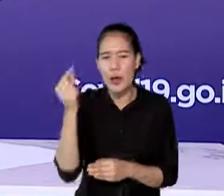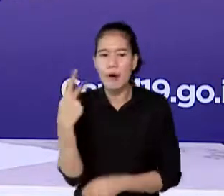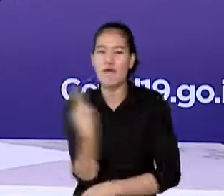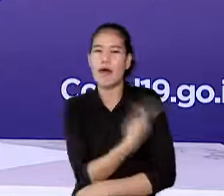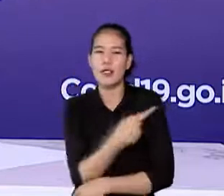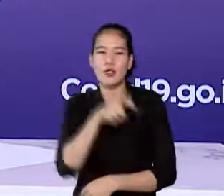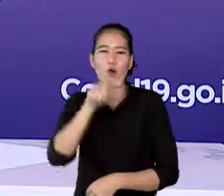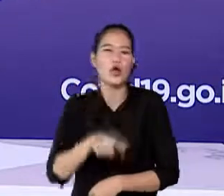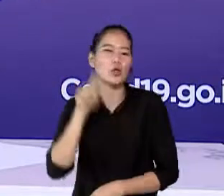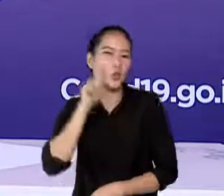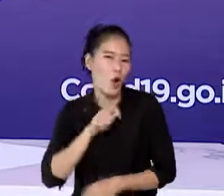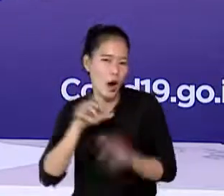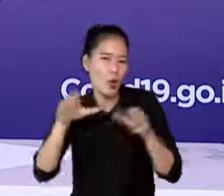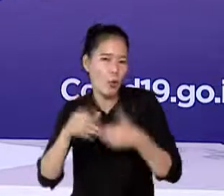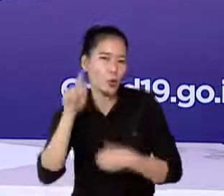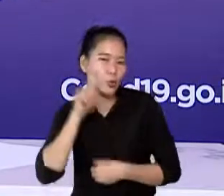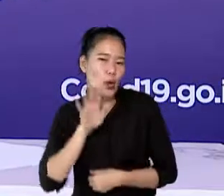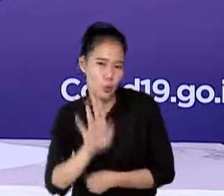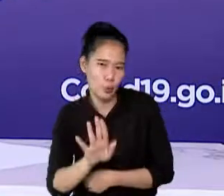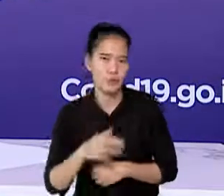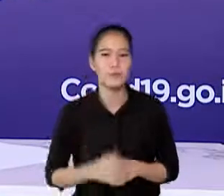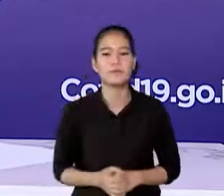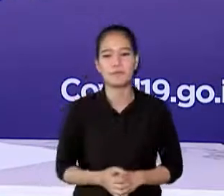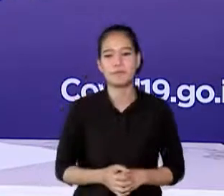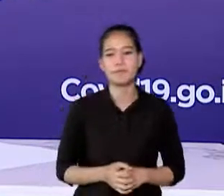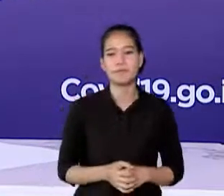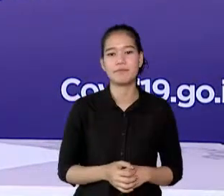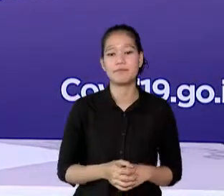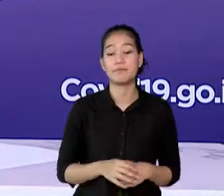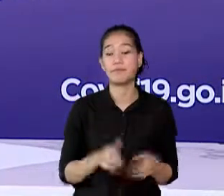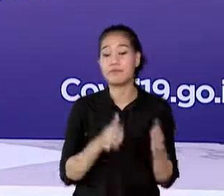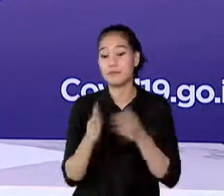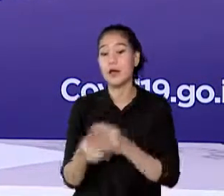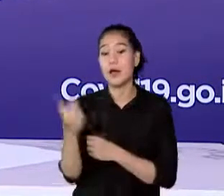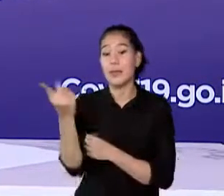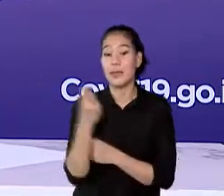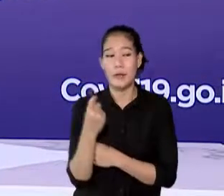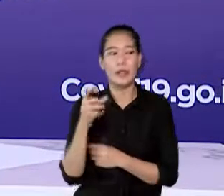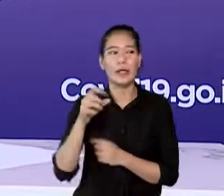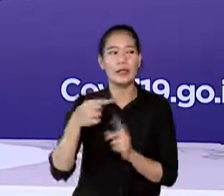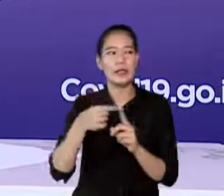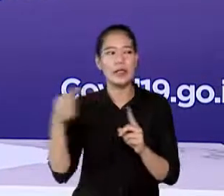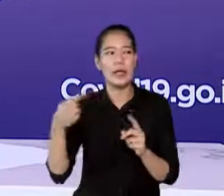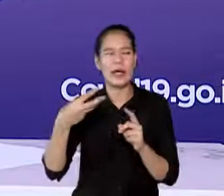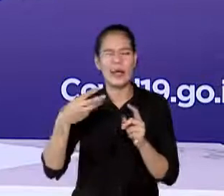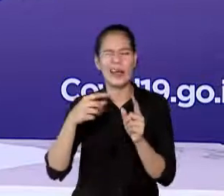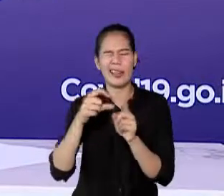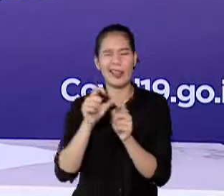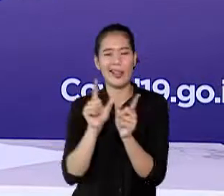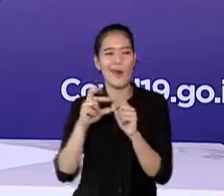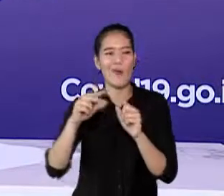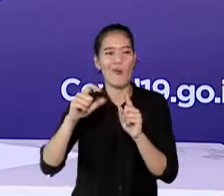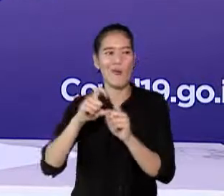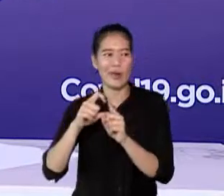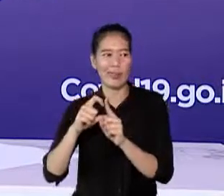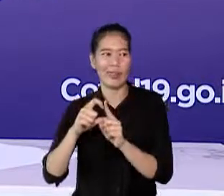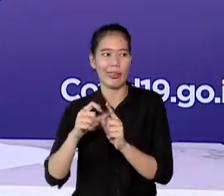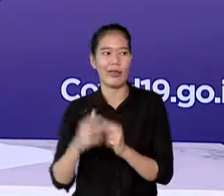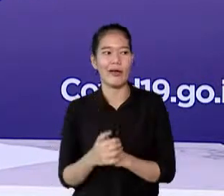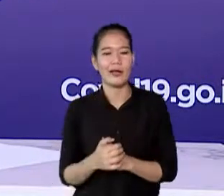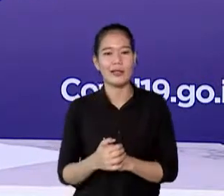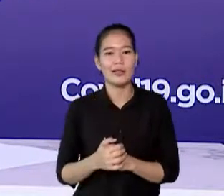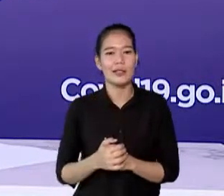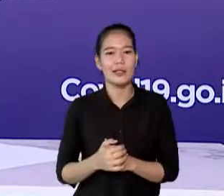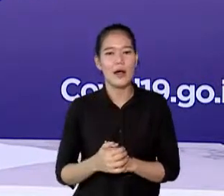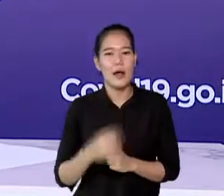elderly. Thank you. The next question is from Mr. Edward Davies from Reuters. He is interested to know